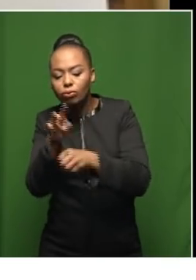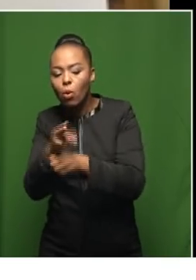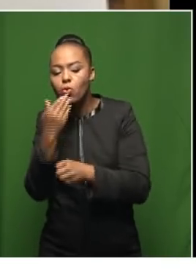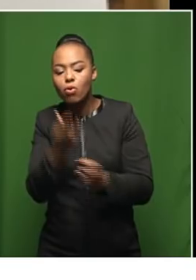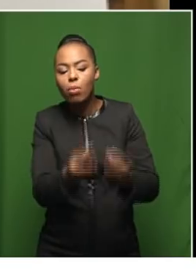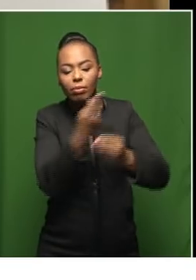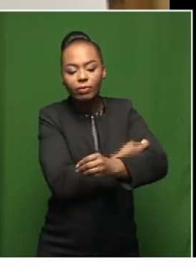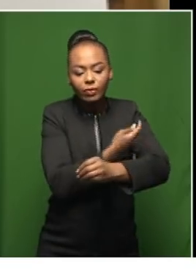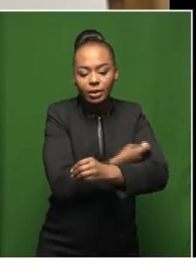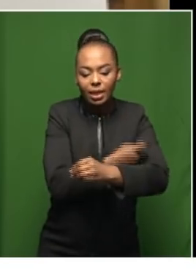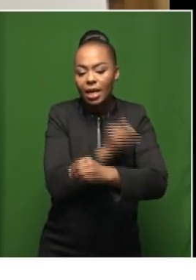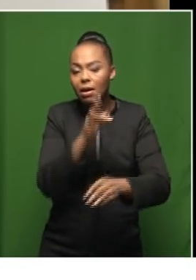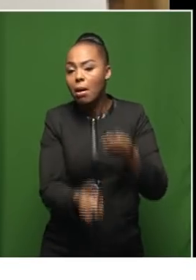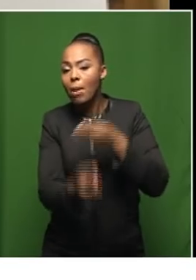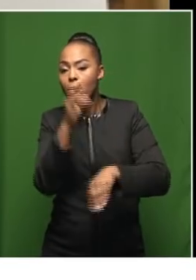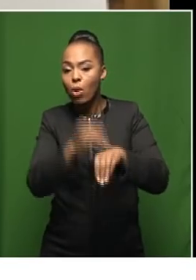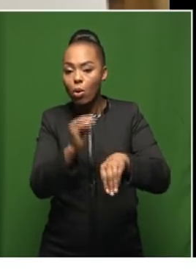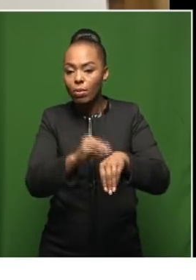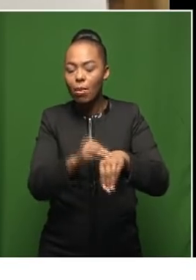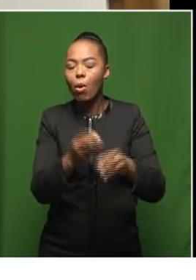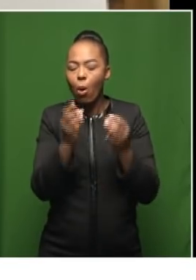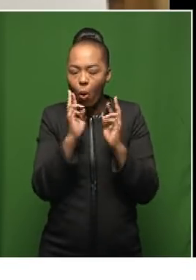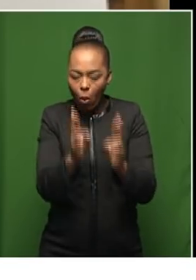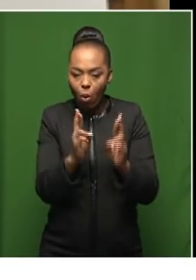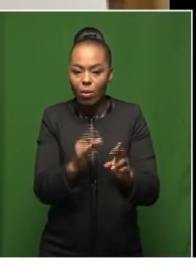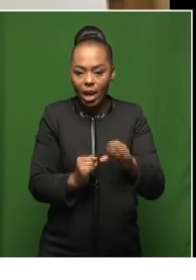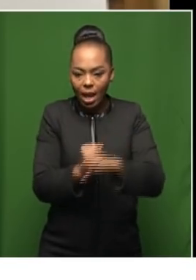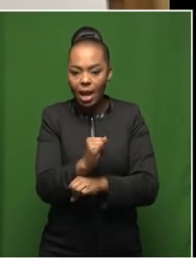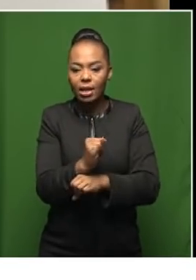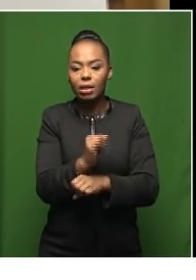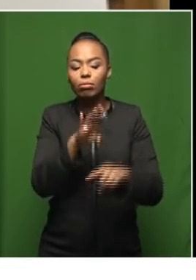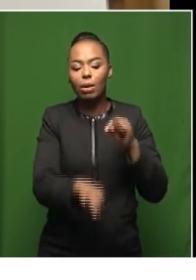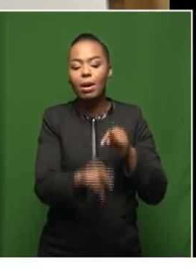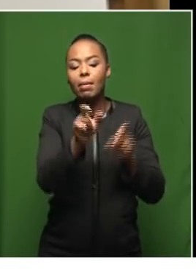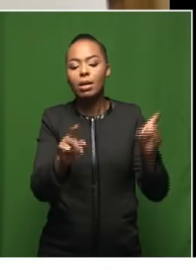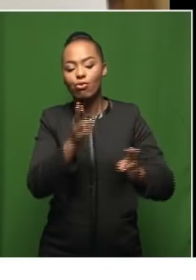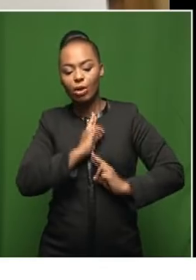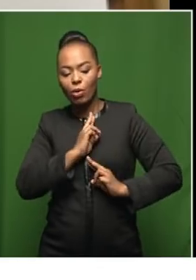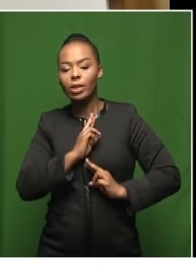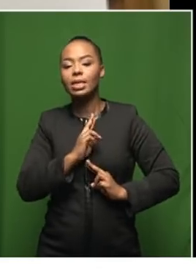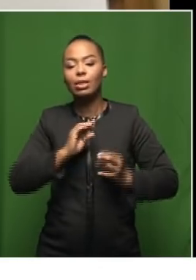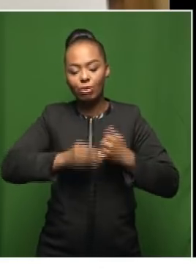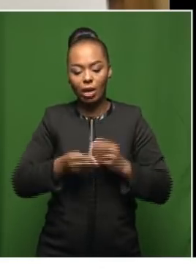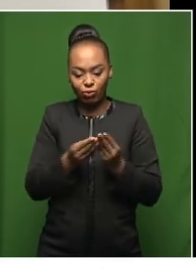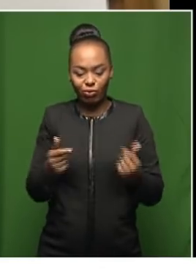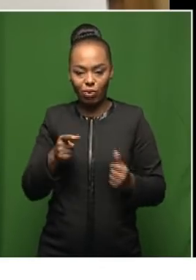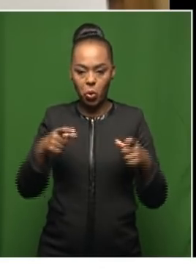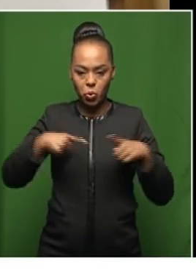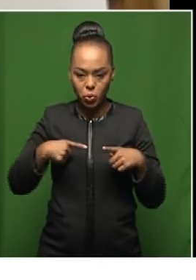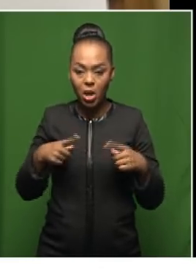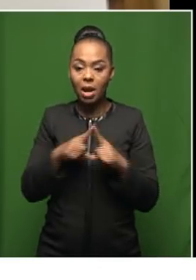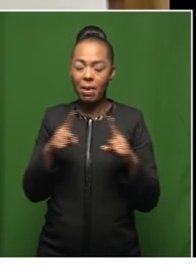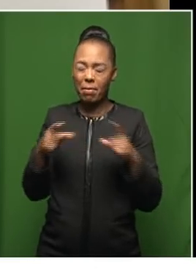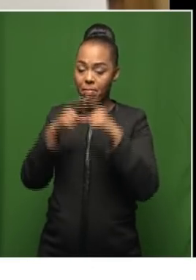So if there are any problems, we hope that there will be early indications of people who are going to report, and so we can try and deal with that. But our biggest